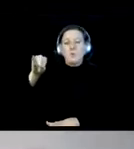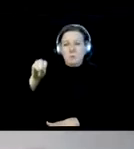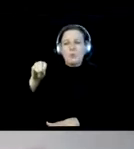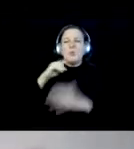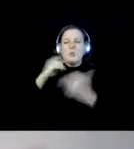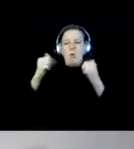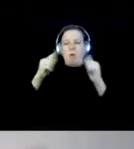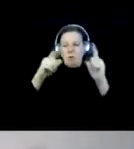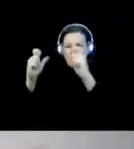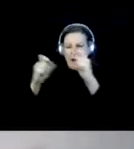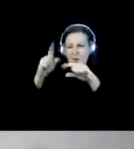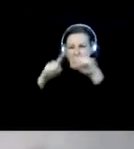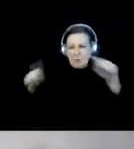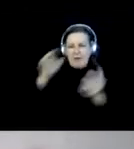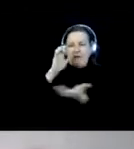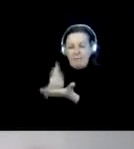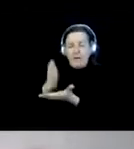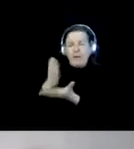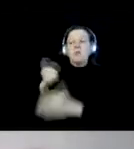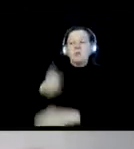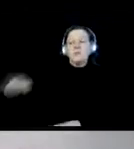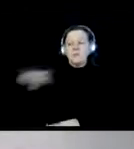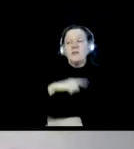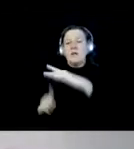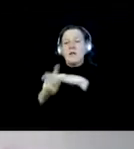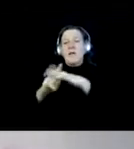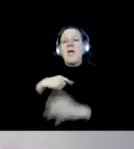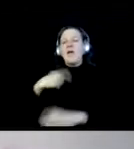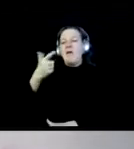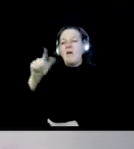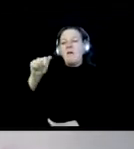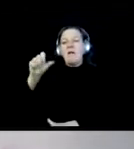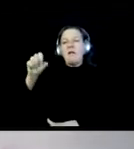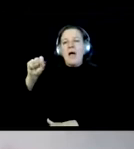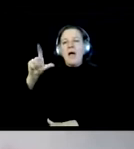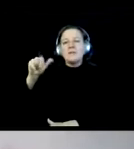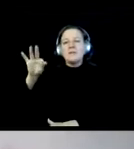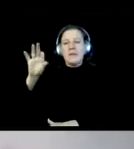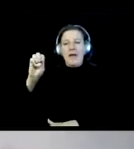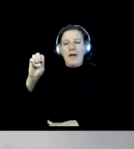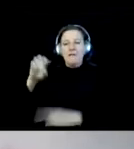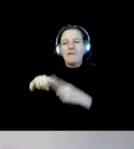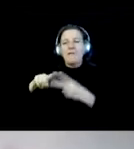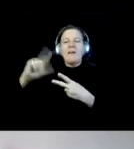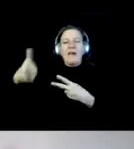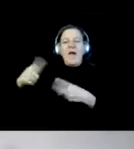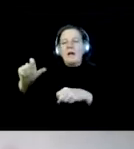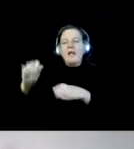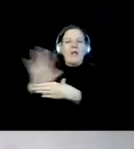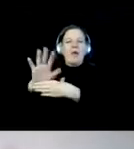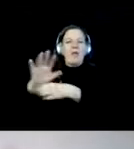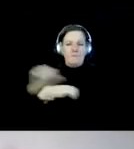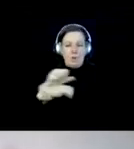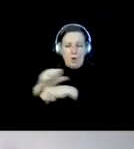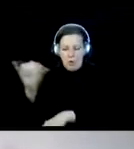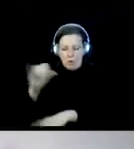them. And some of those models appear in Glass Life and are in later video works too. But I was